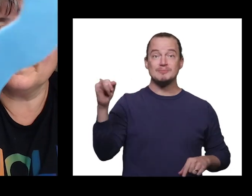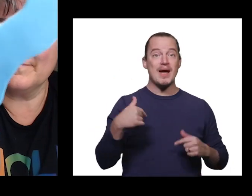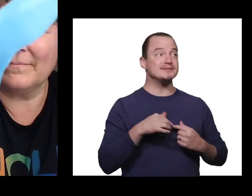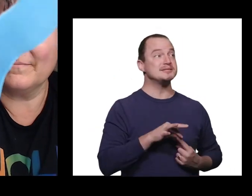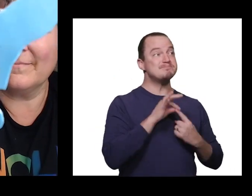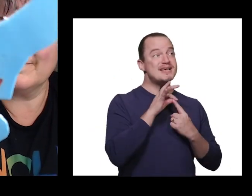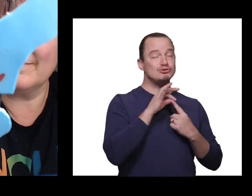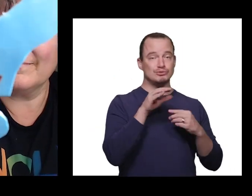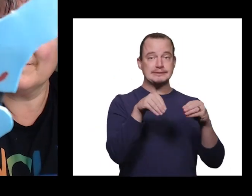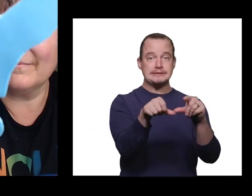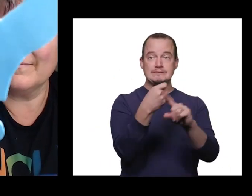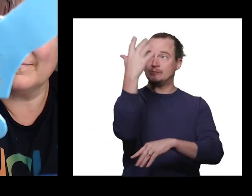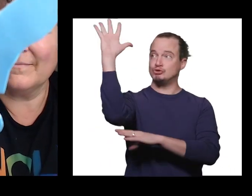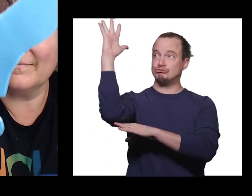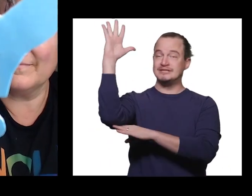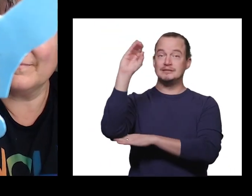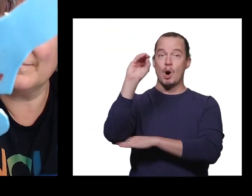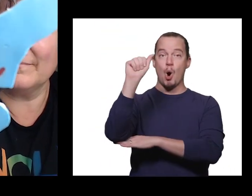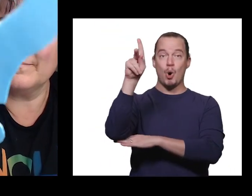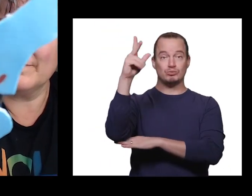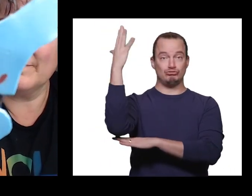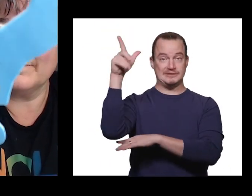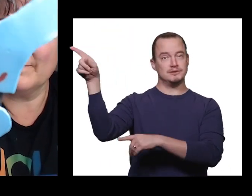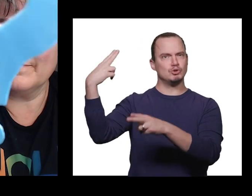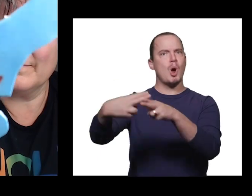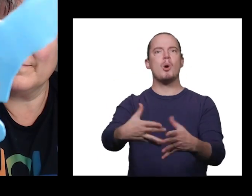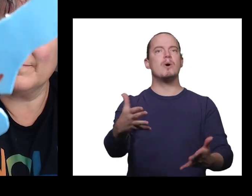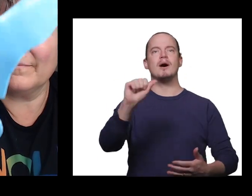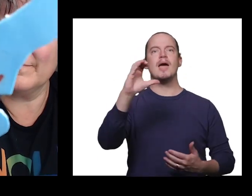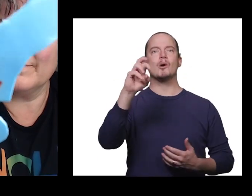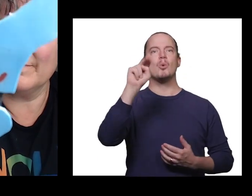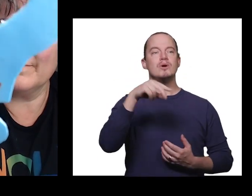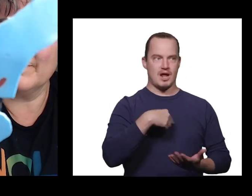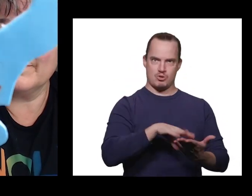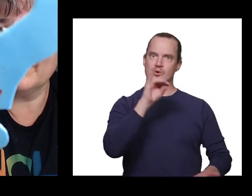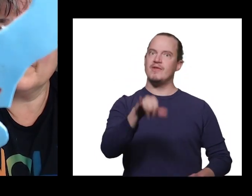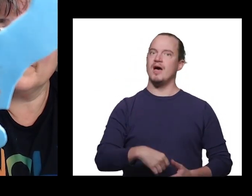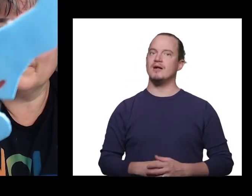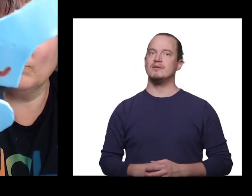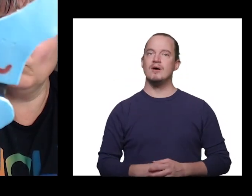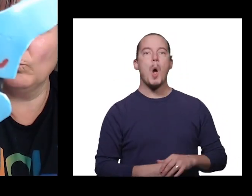Jasper collects a special kind of seed that comes from an oak tree that's called an acorn.